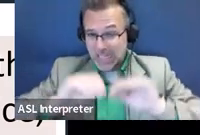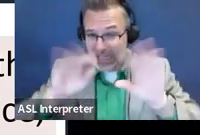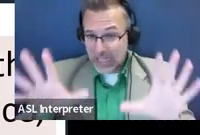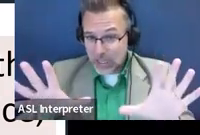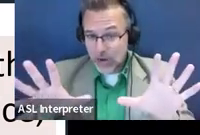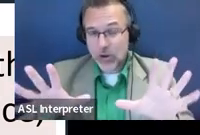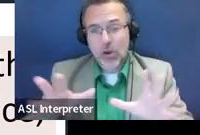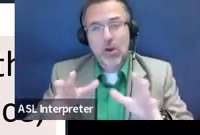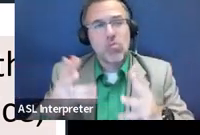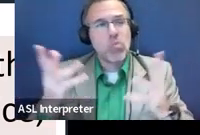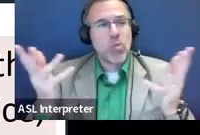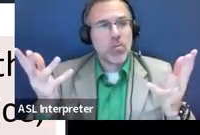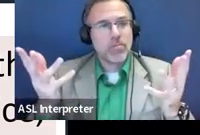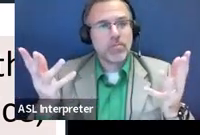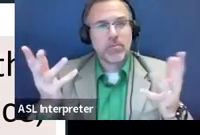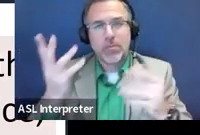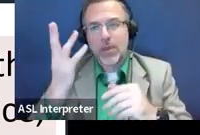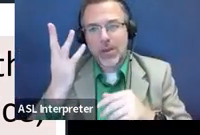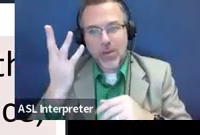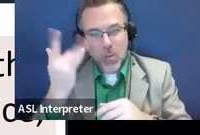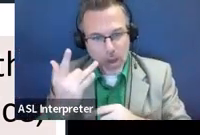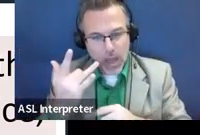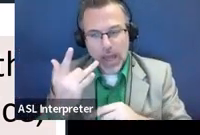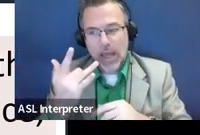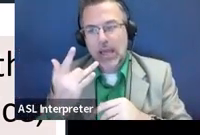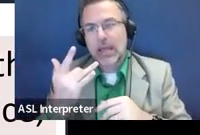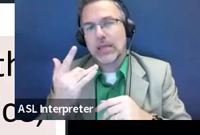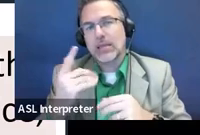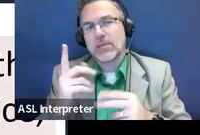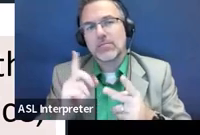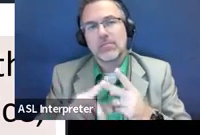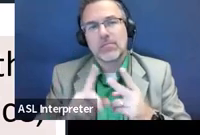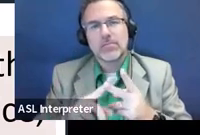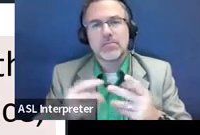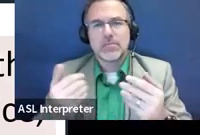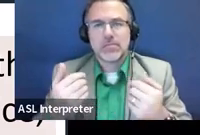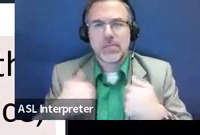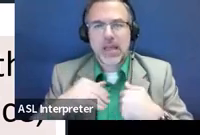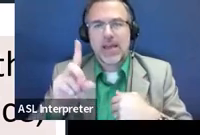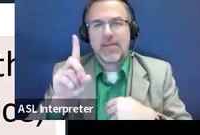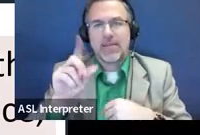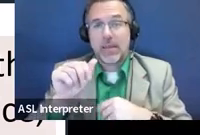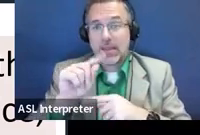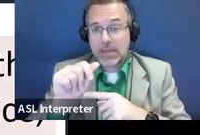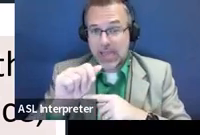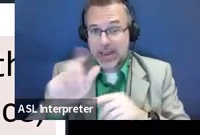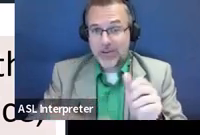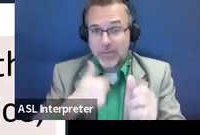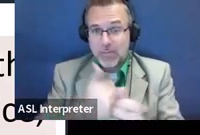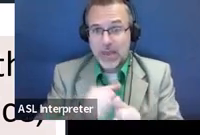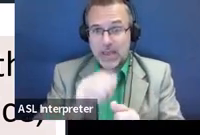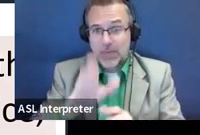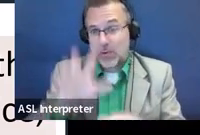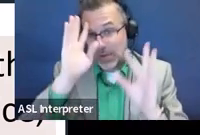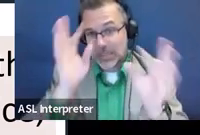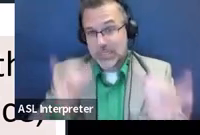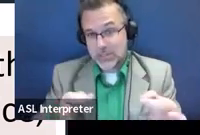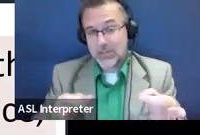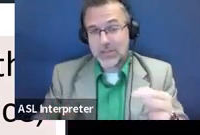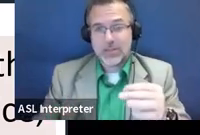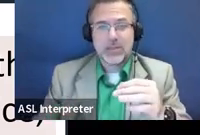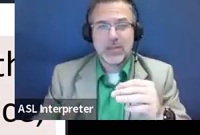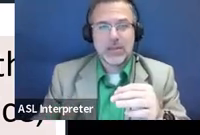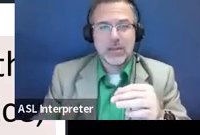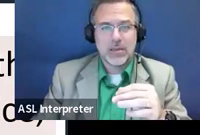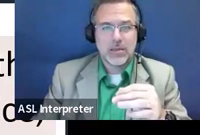made, and then having that data and information to back up those decisions because of